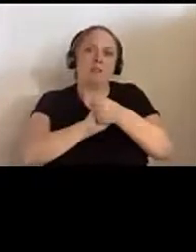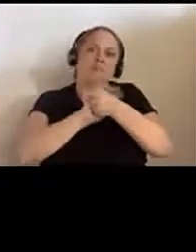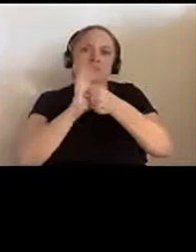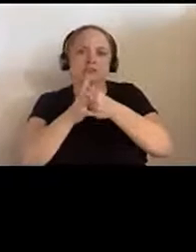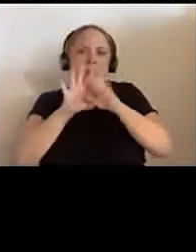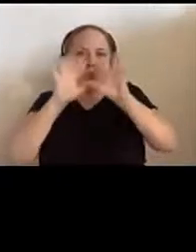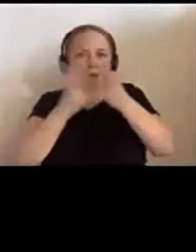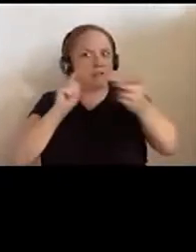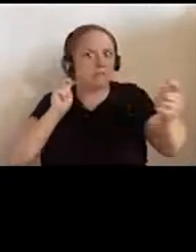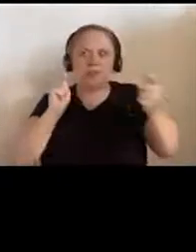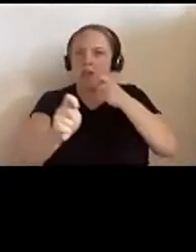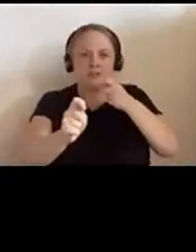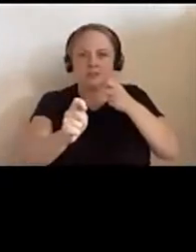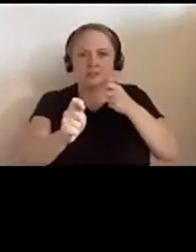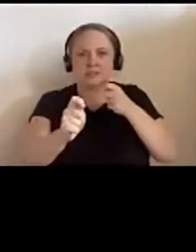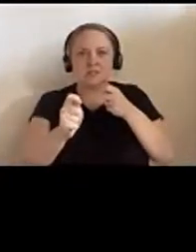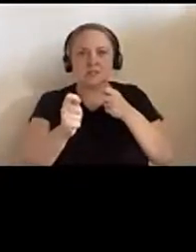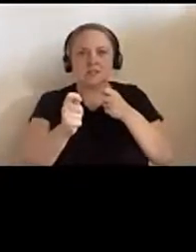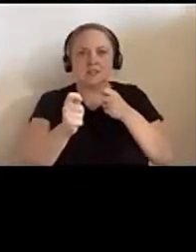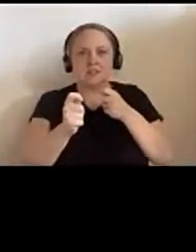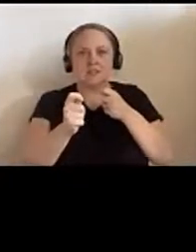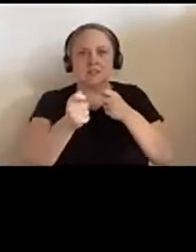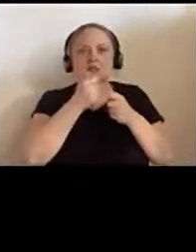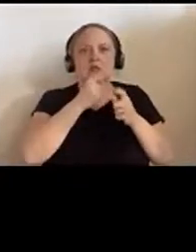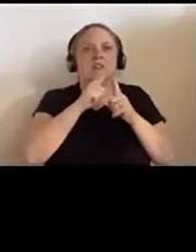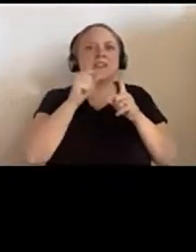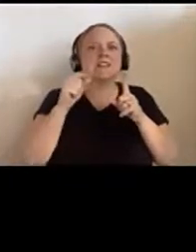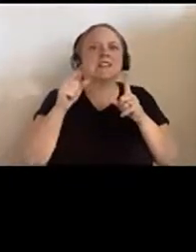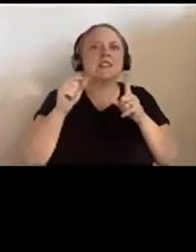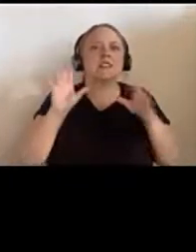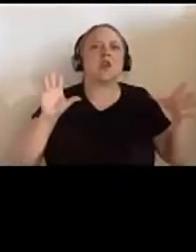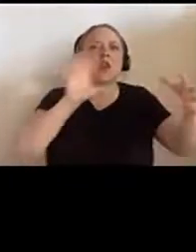and the idea of using the digital to reach each other